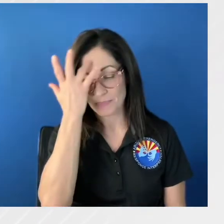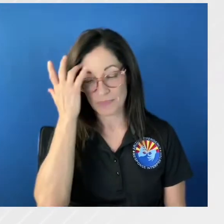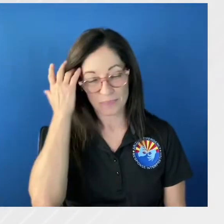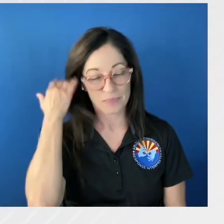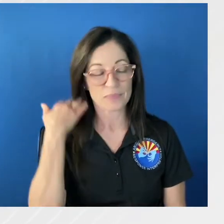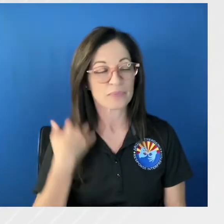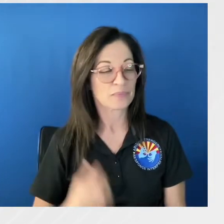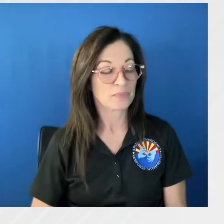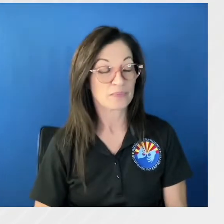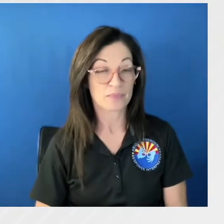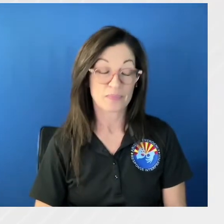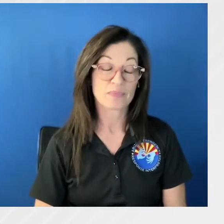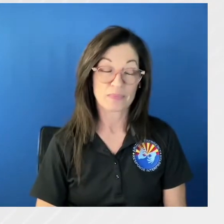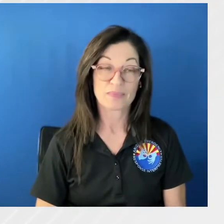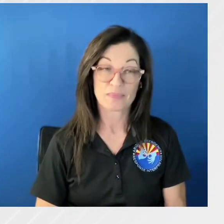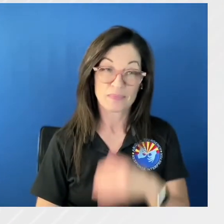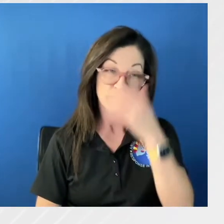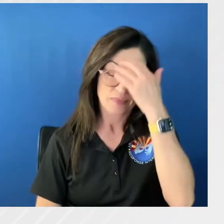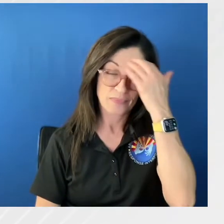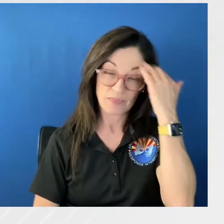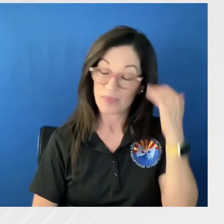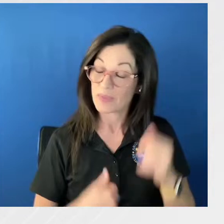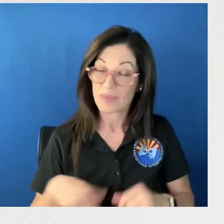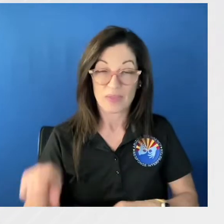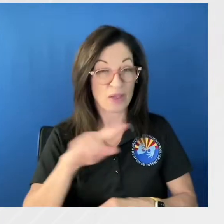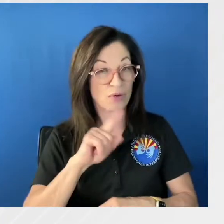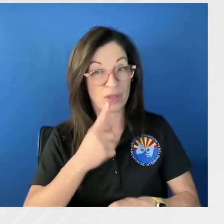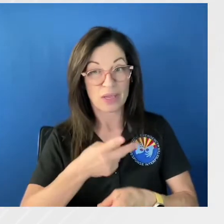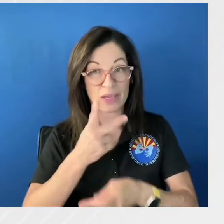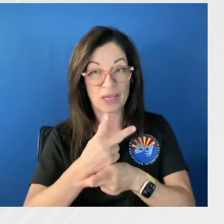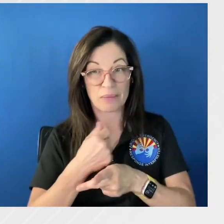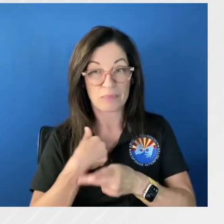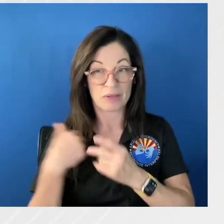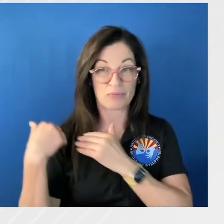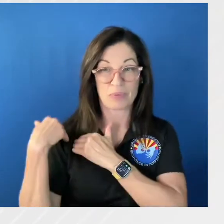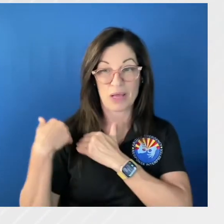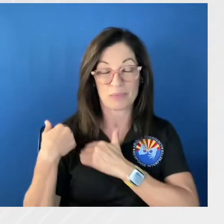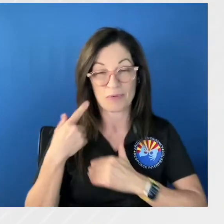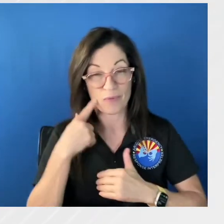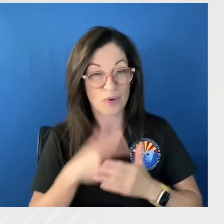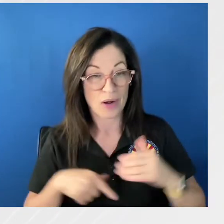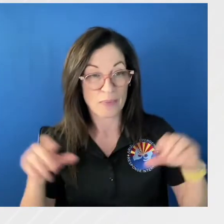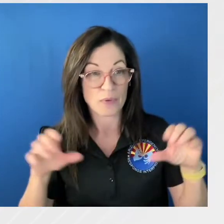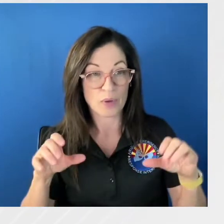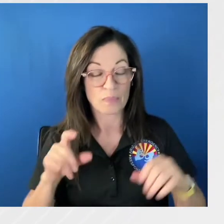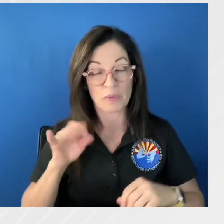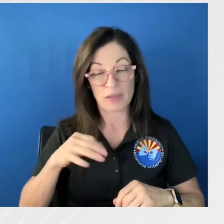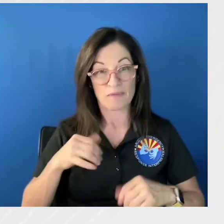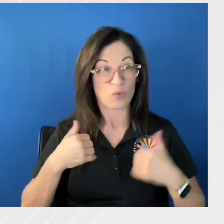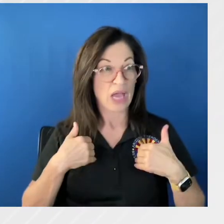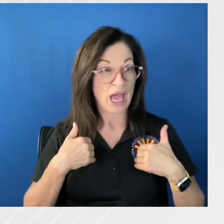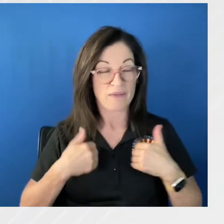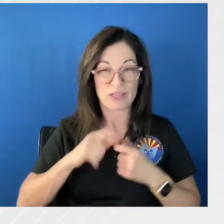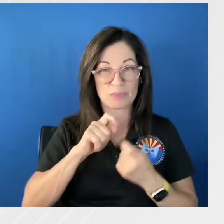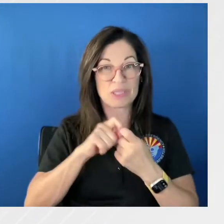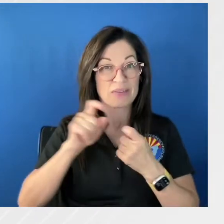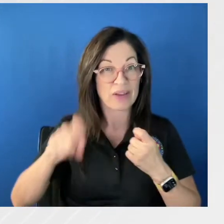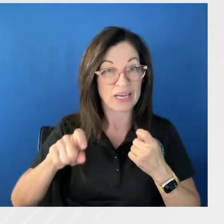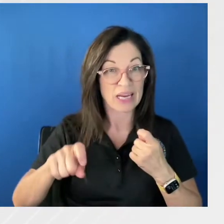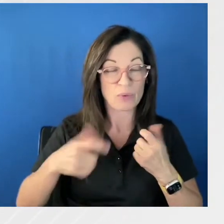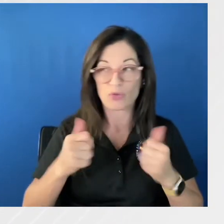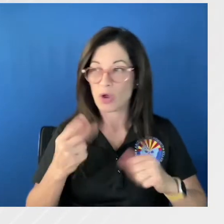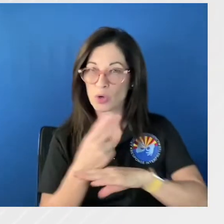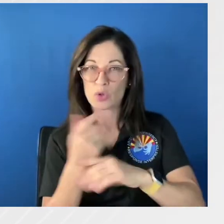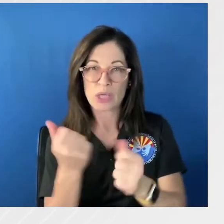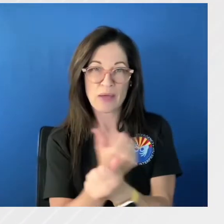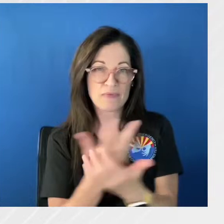they really hold me accountable to make sure that, you know, when there's a need, that we try to leverage everything that we